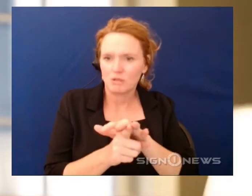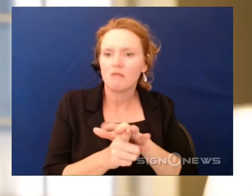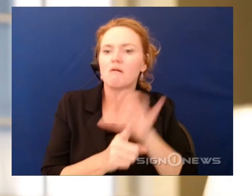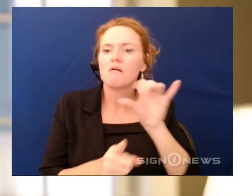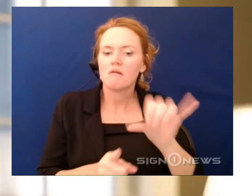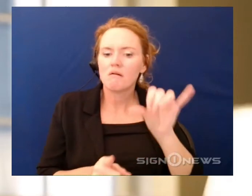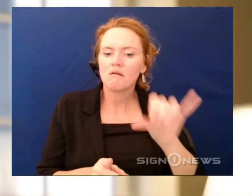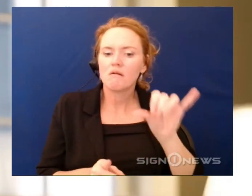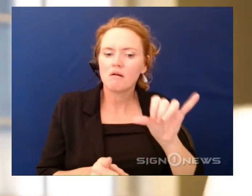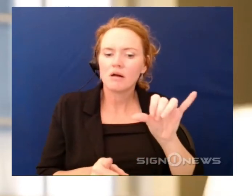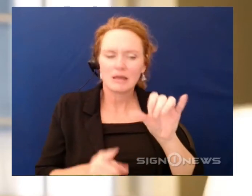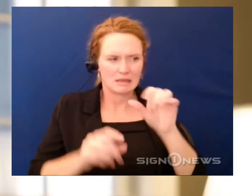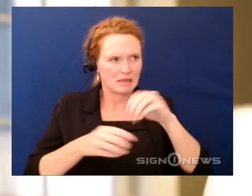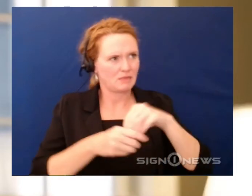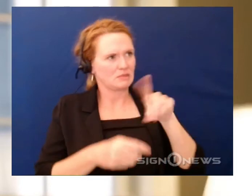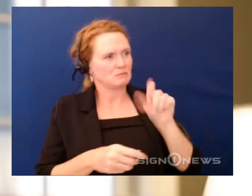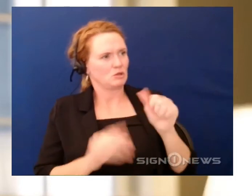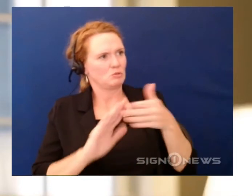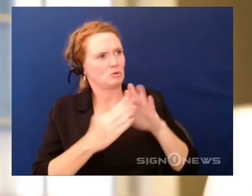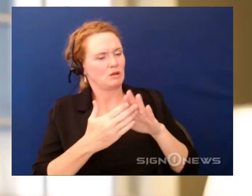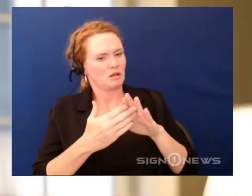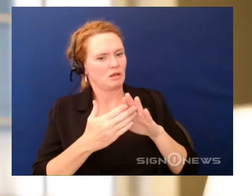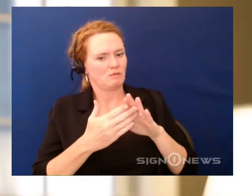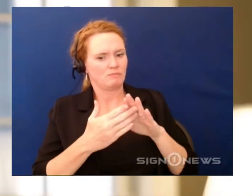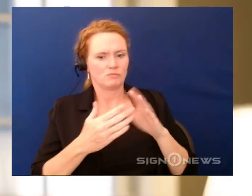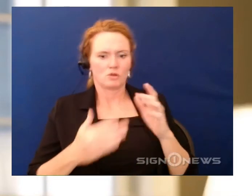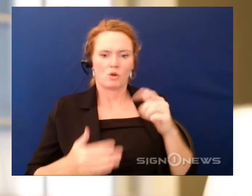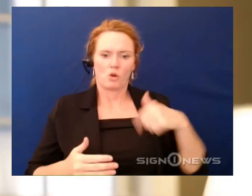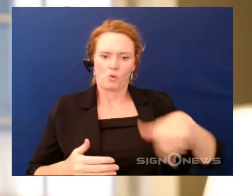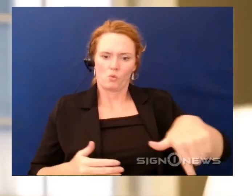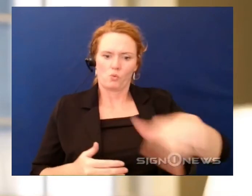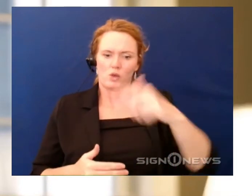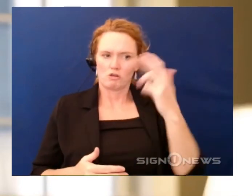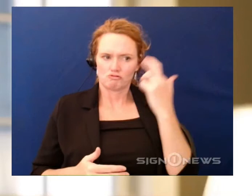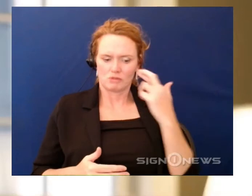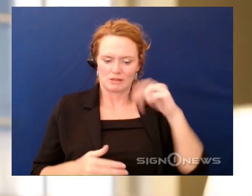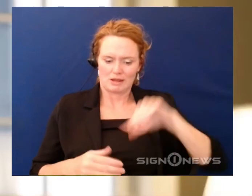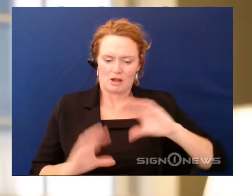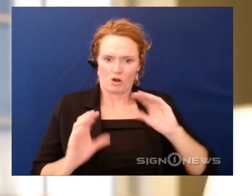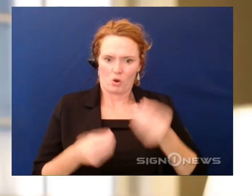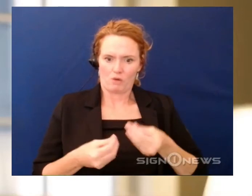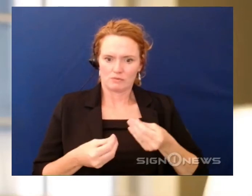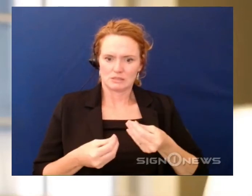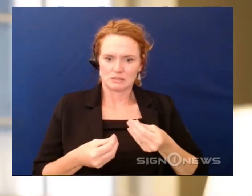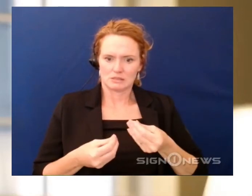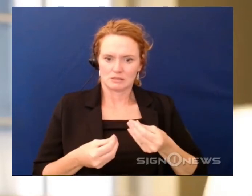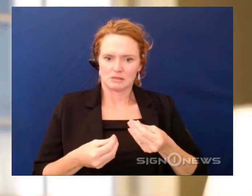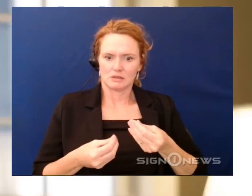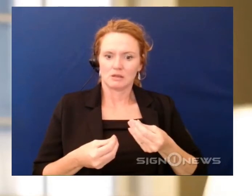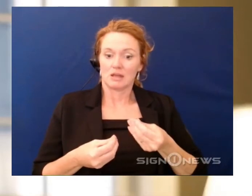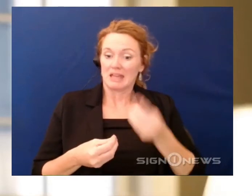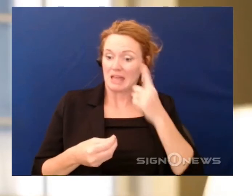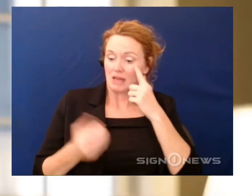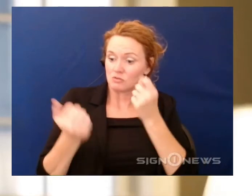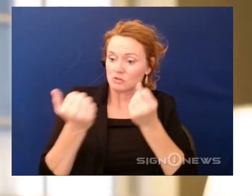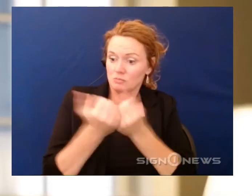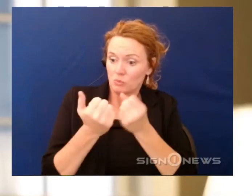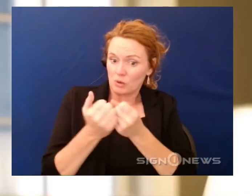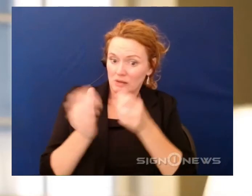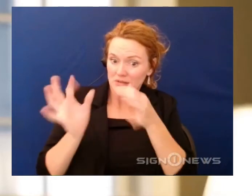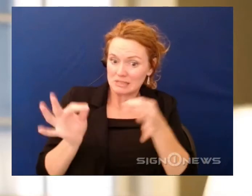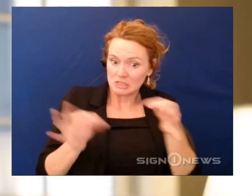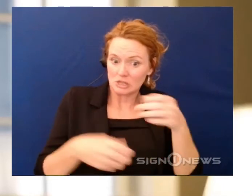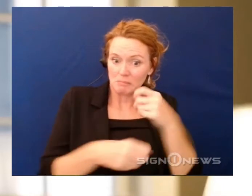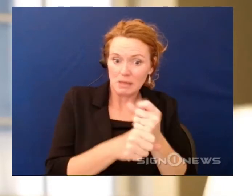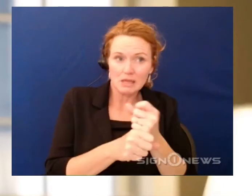community. And we started within the office, started really using supported decision-making when we were